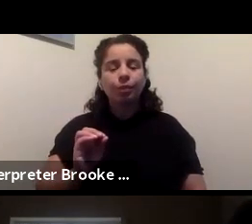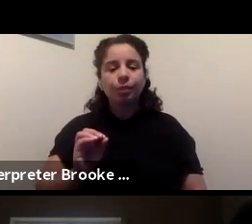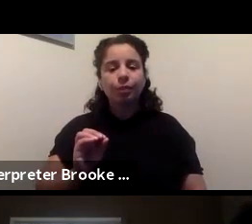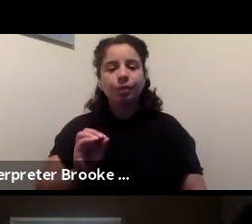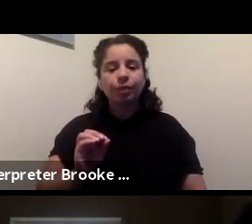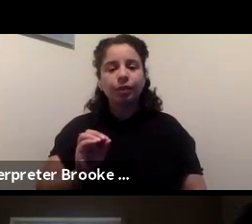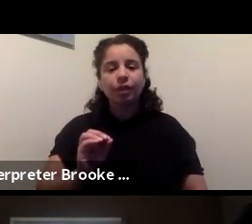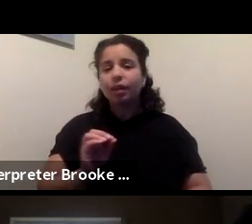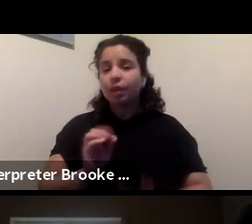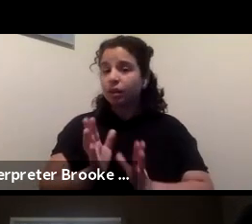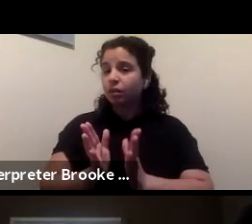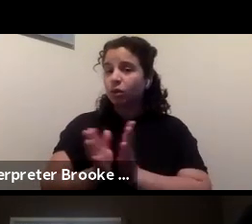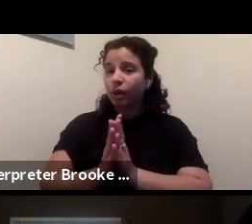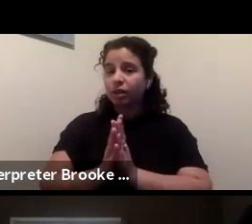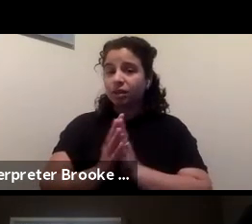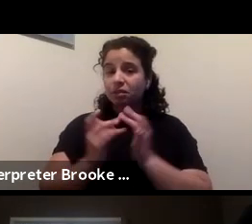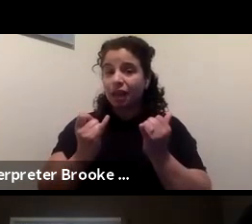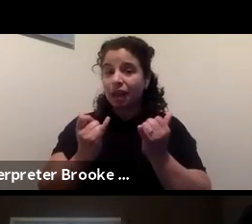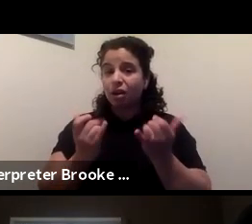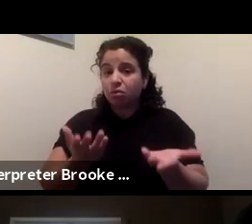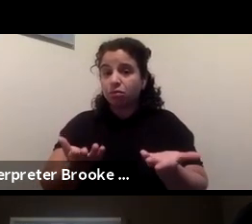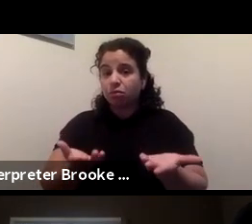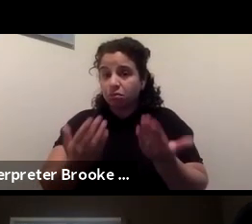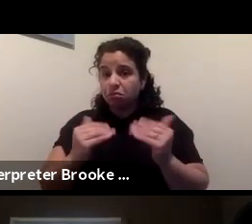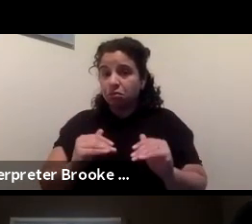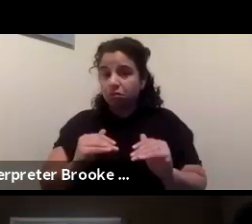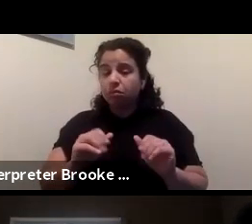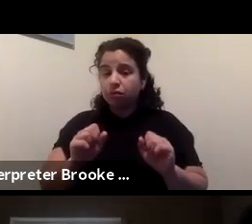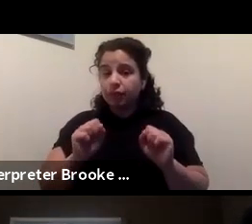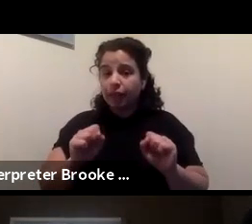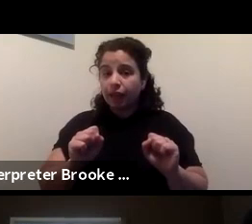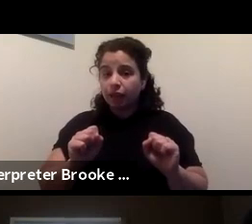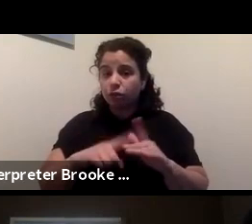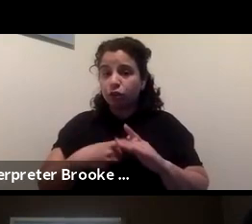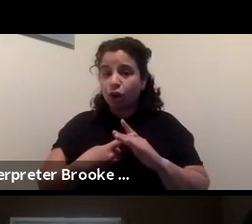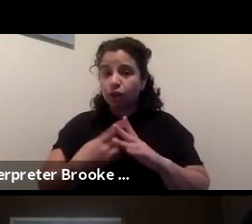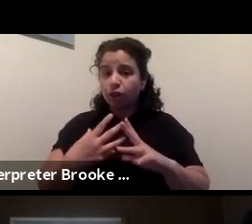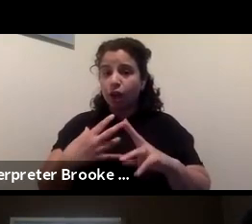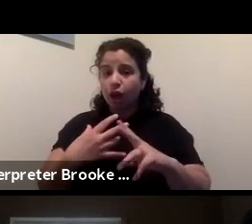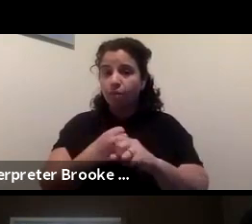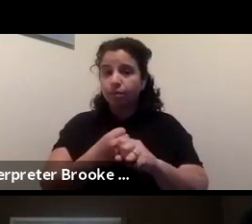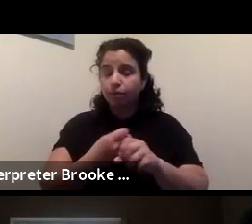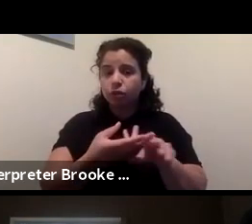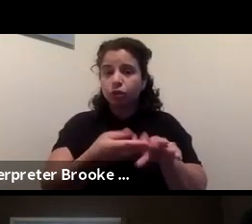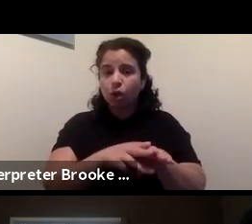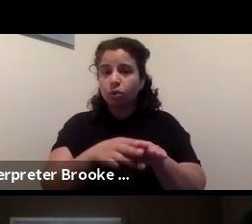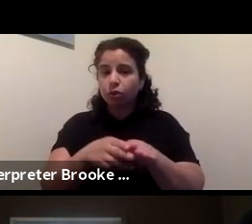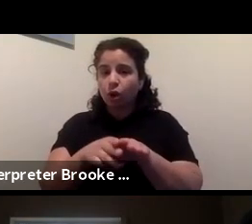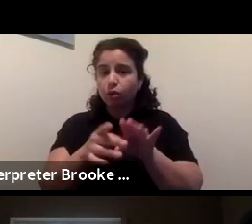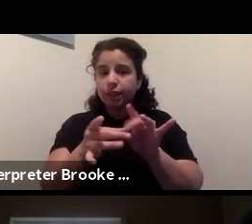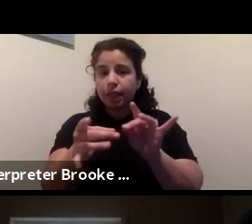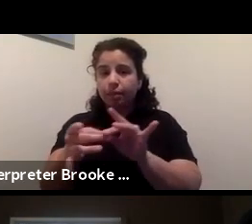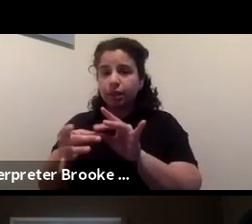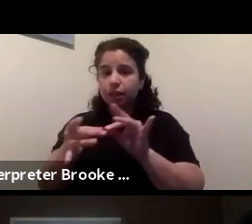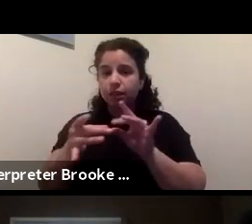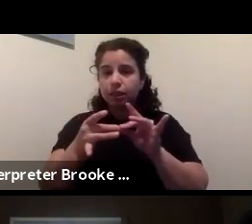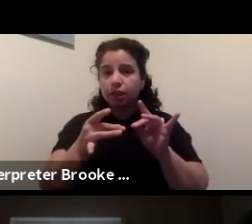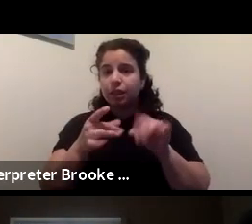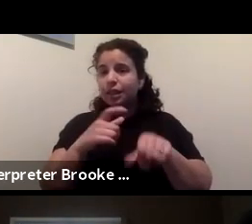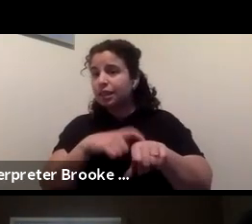request is that maybe we go ahead and move into our closing statements, since we have about 11